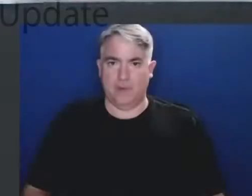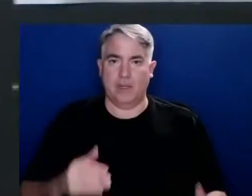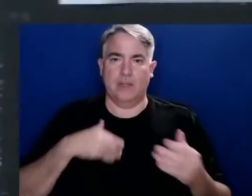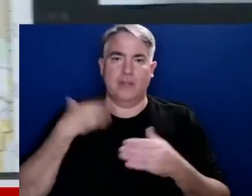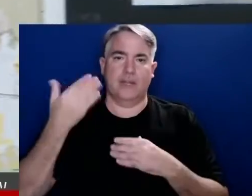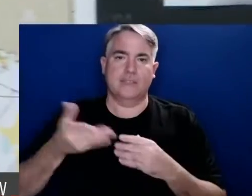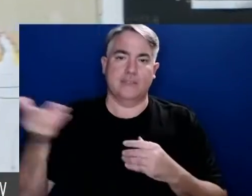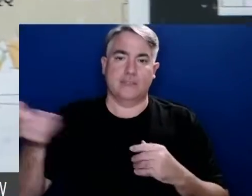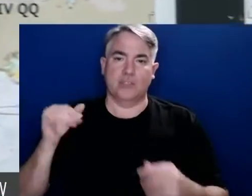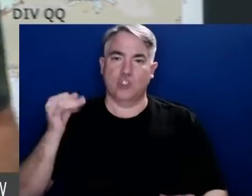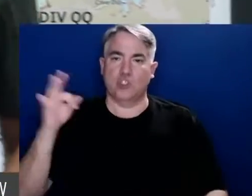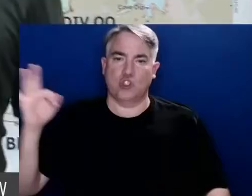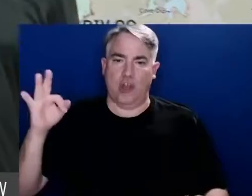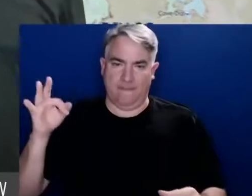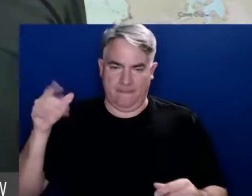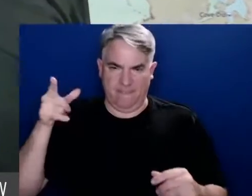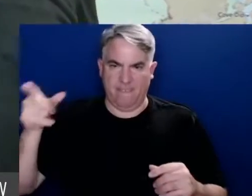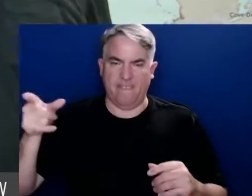Operations Section Chief.